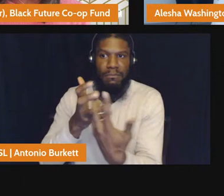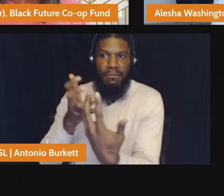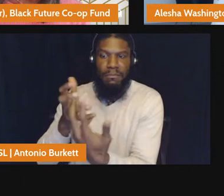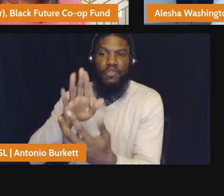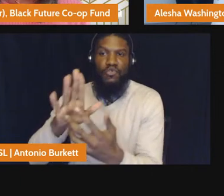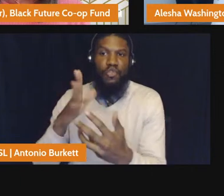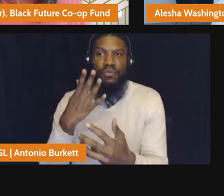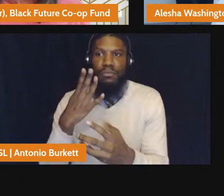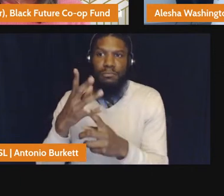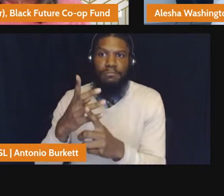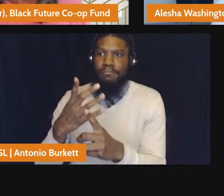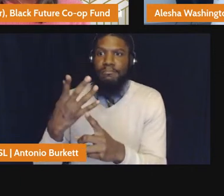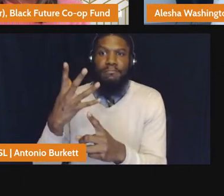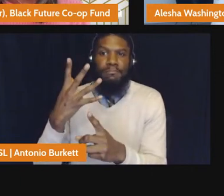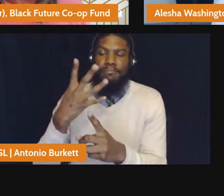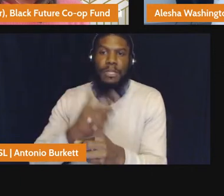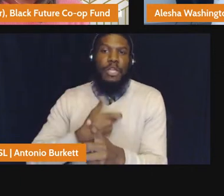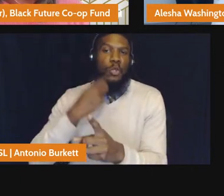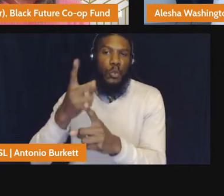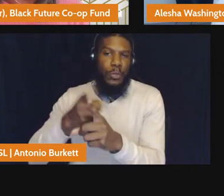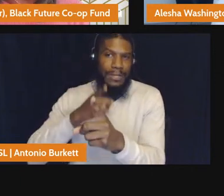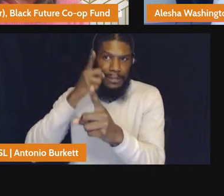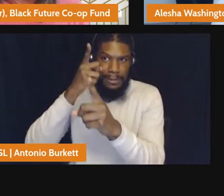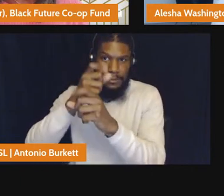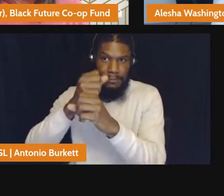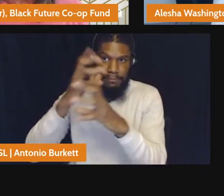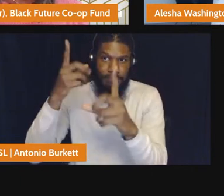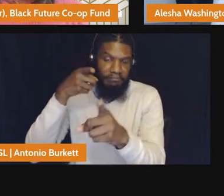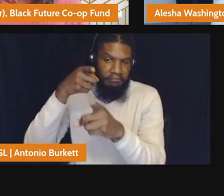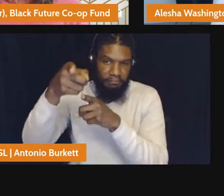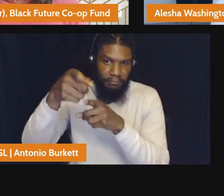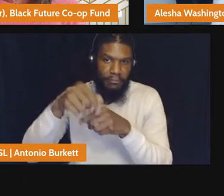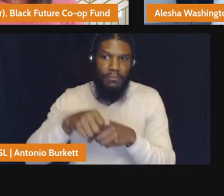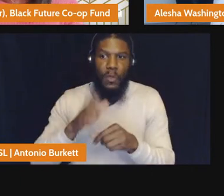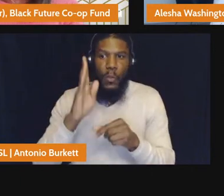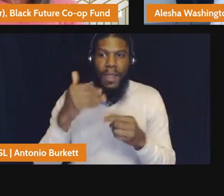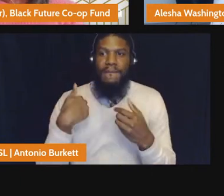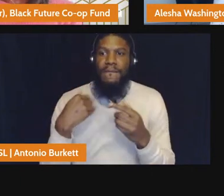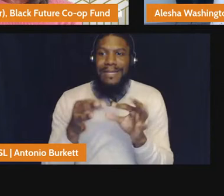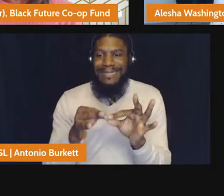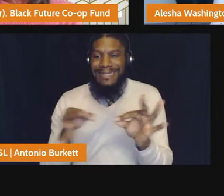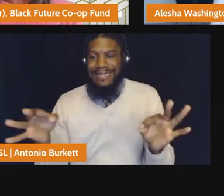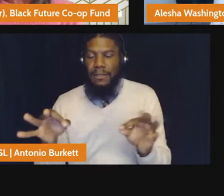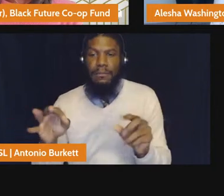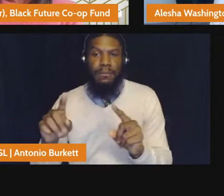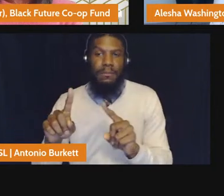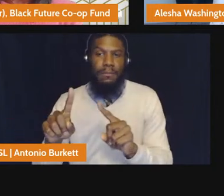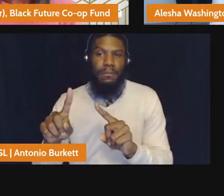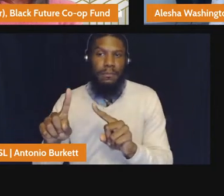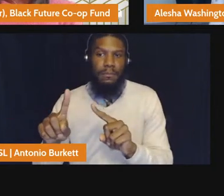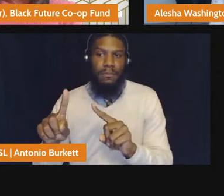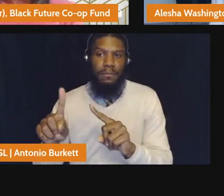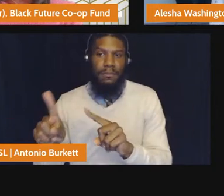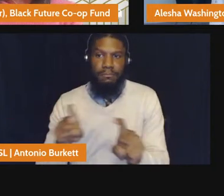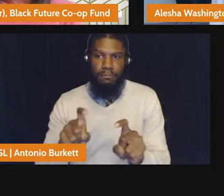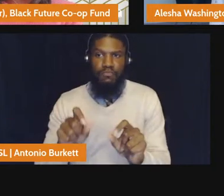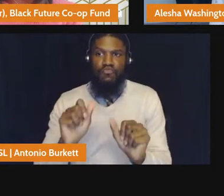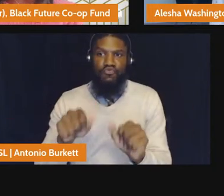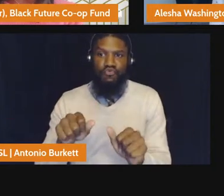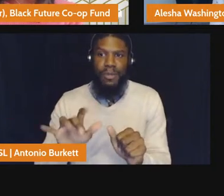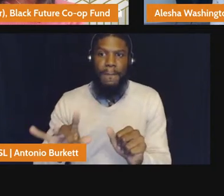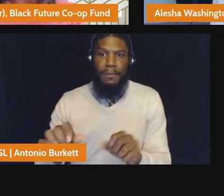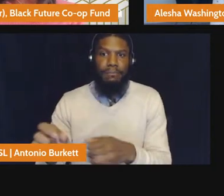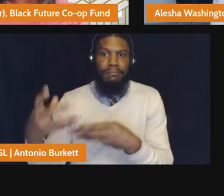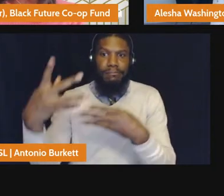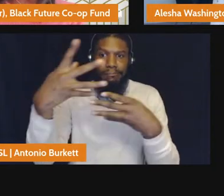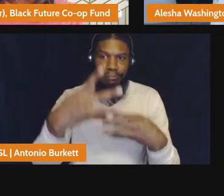survey, a link in the chat for you to complete. And we also hope that you'll join us and invite your friends and colleagues to next